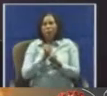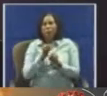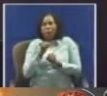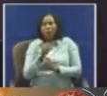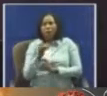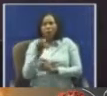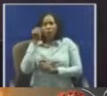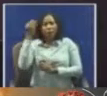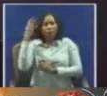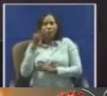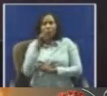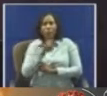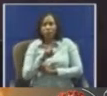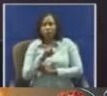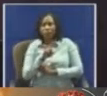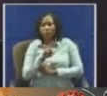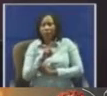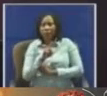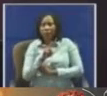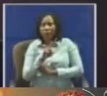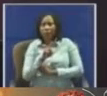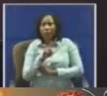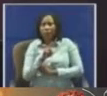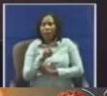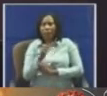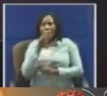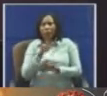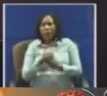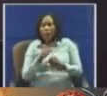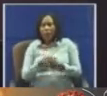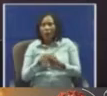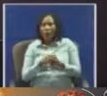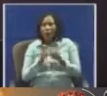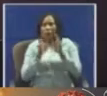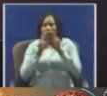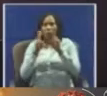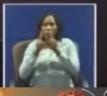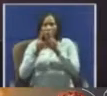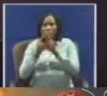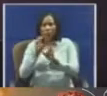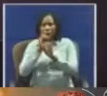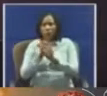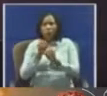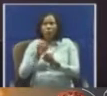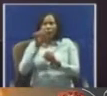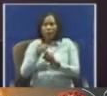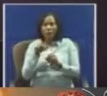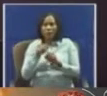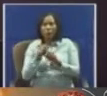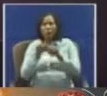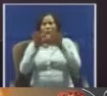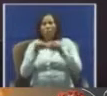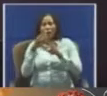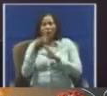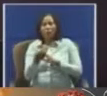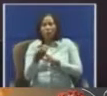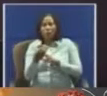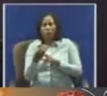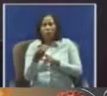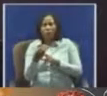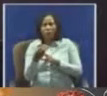as I hesitate to say limited, the lack of any oversight that this Parliament has over, firstly, the promulgation of